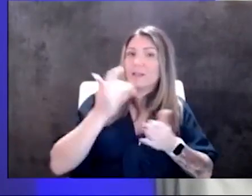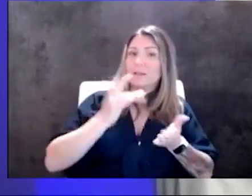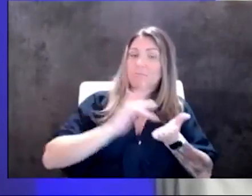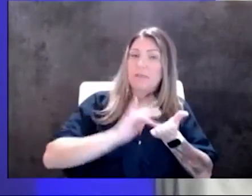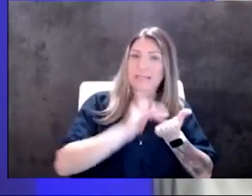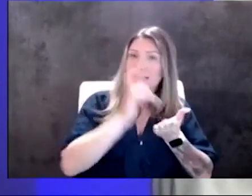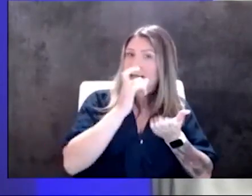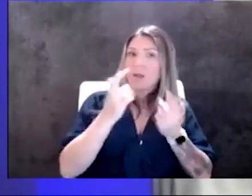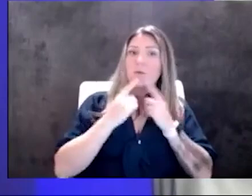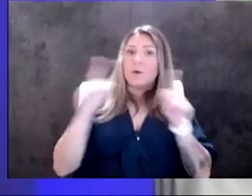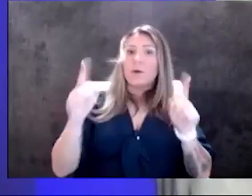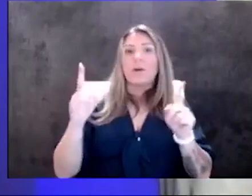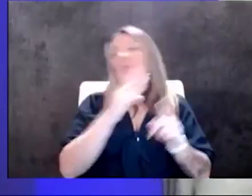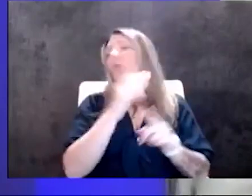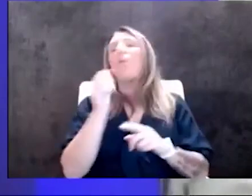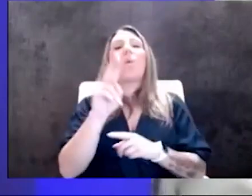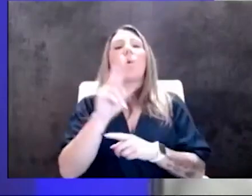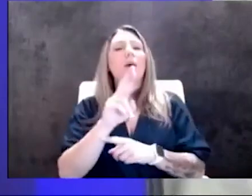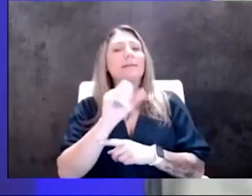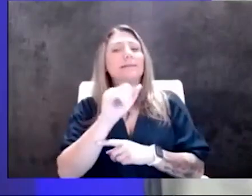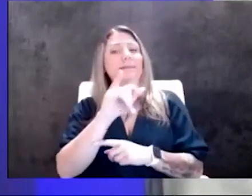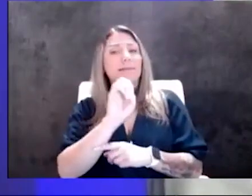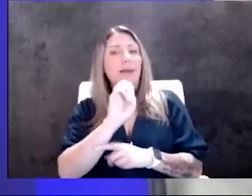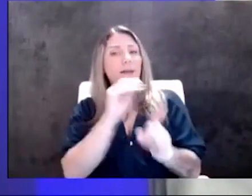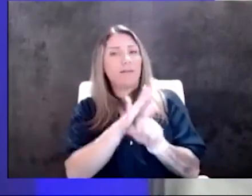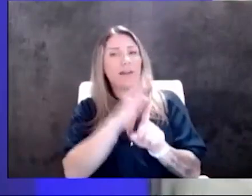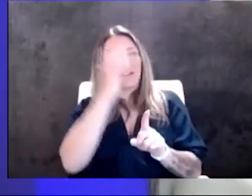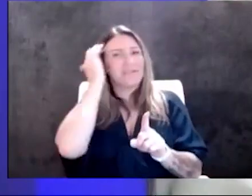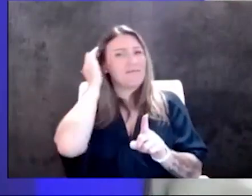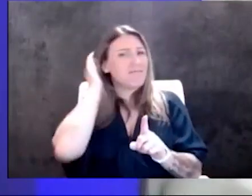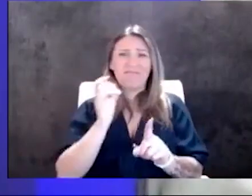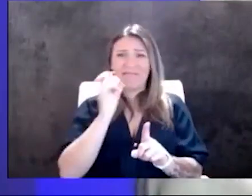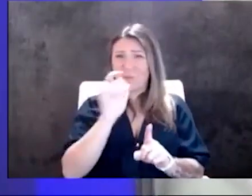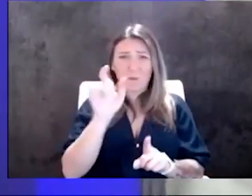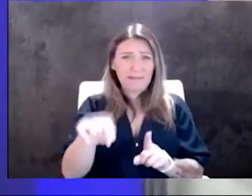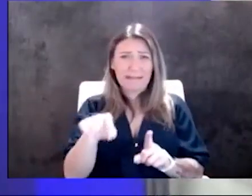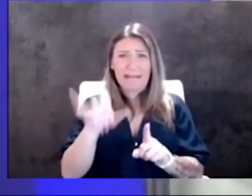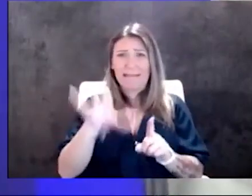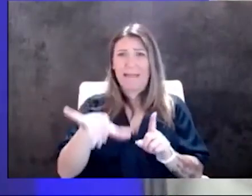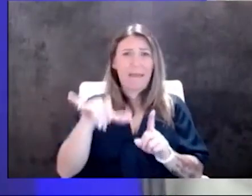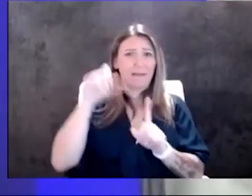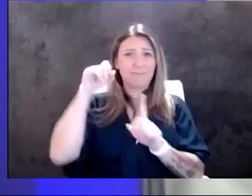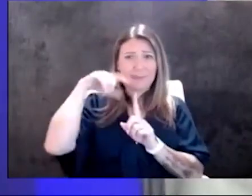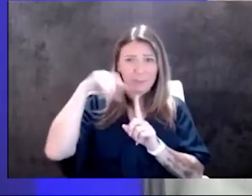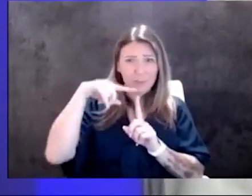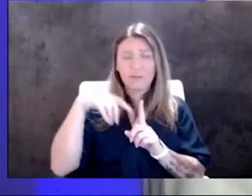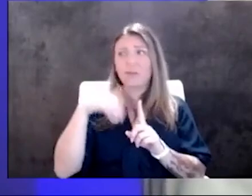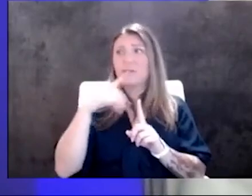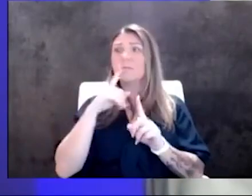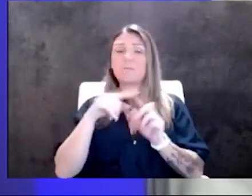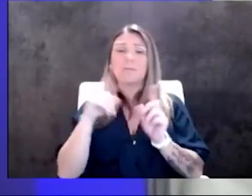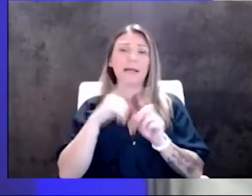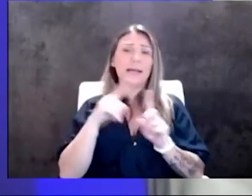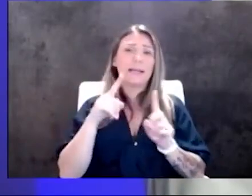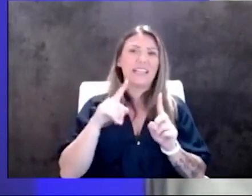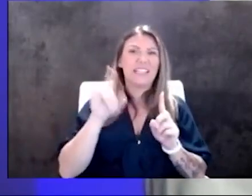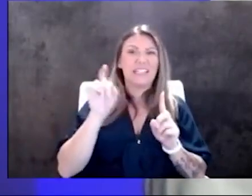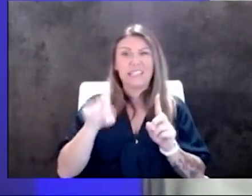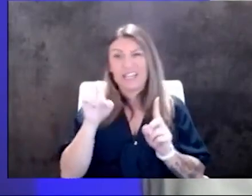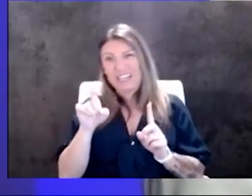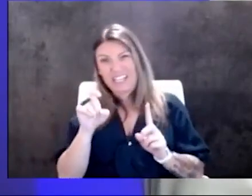side effects, and it's doing well, they don't need a spinal cord stimulator. But say they're, I really need to come down off these medications. I'm having a lot of side